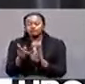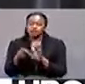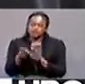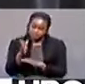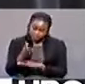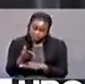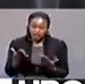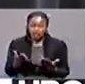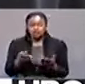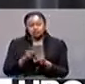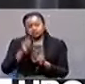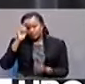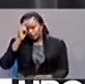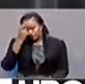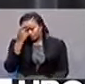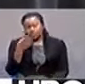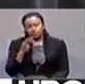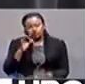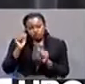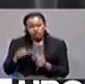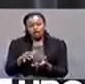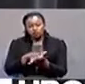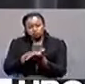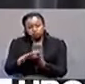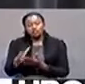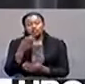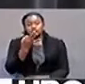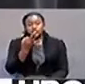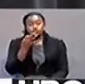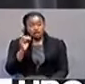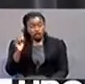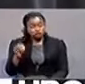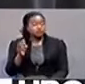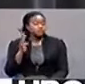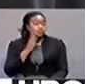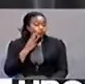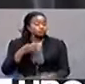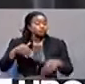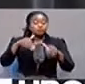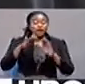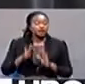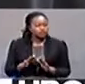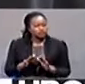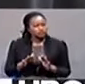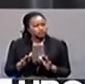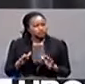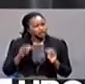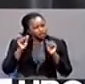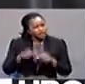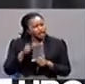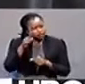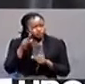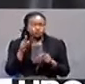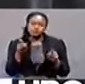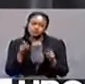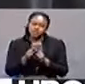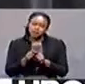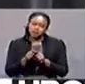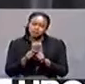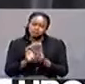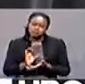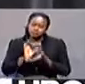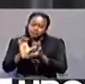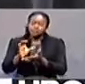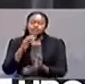if you could spend 300 million for burial expenses, can you at least release